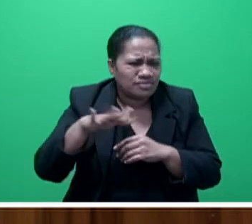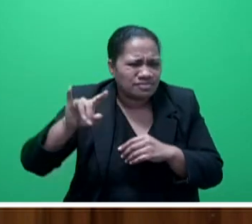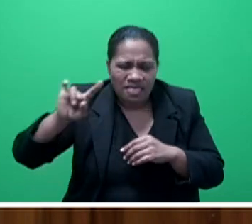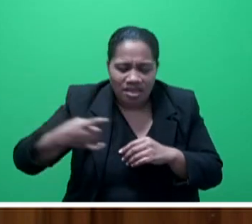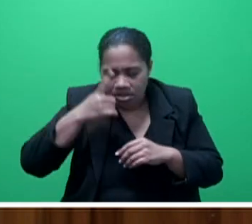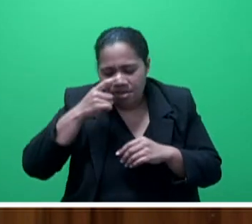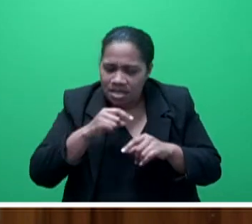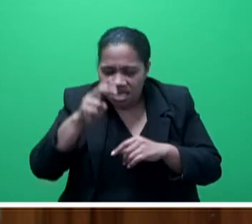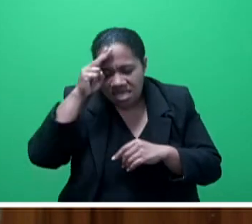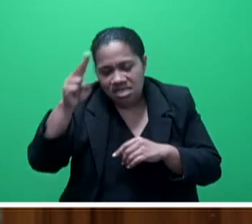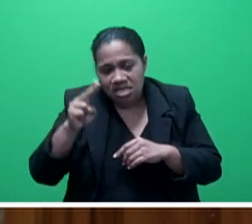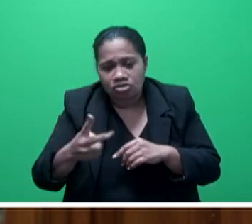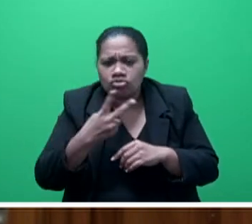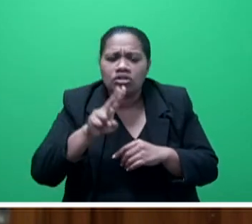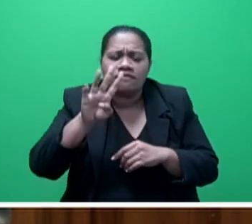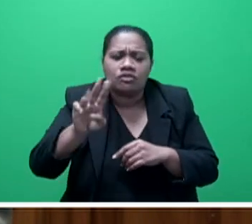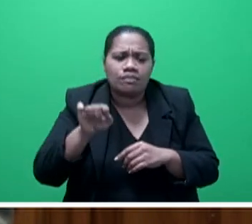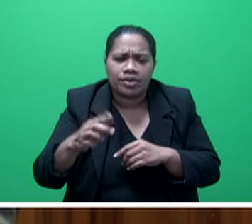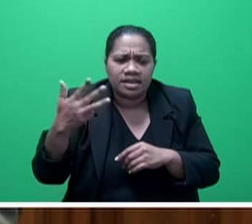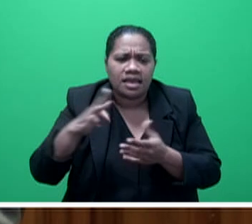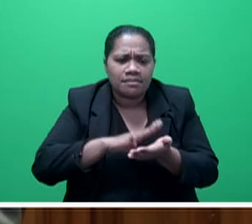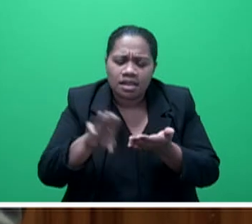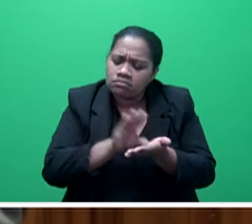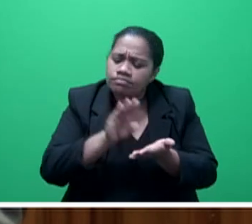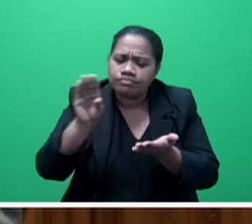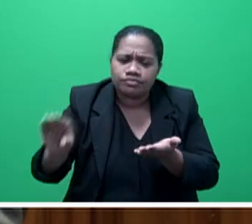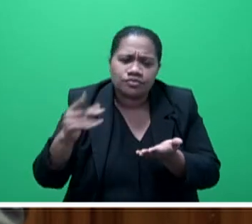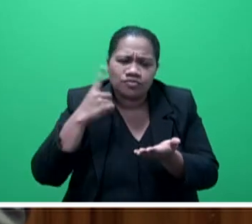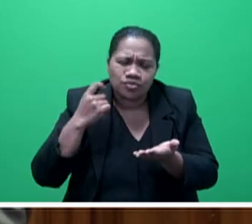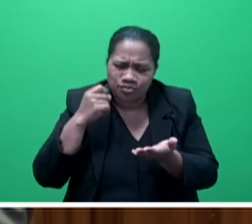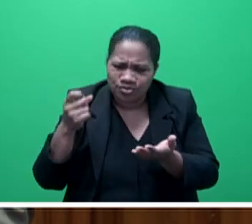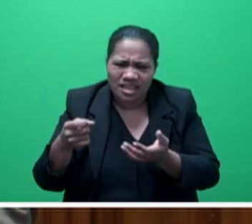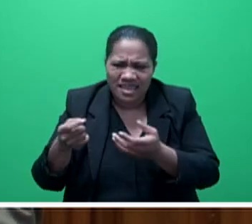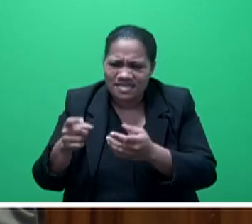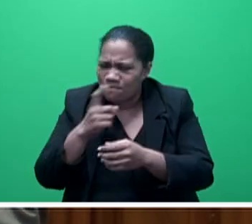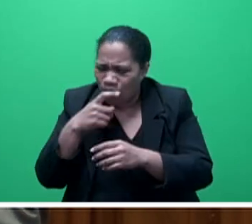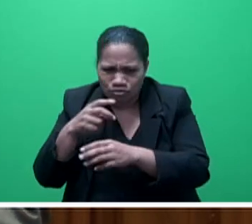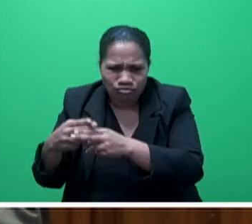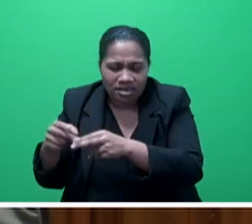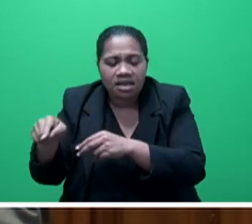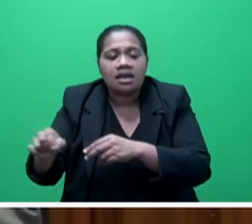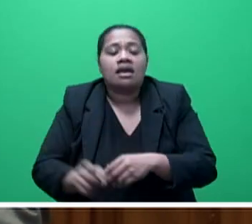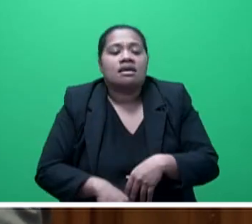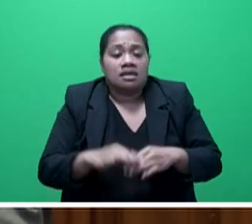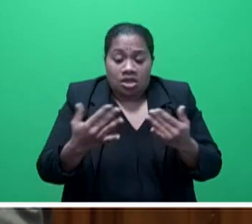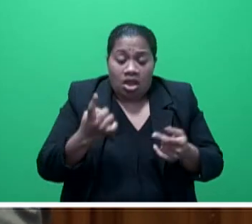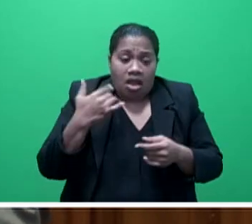24.5 million is being allocated for water treatment quality, and WEF is now supplying more than 124,000 megaliters of treated